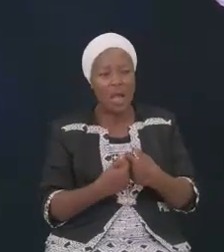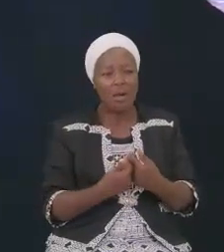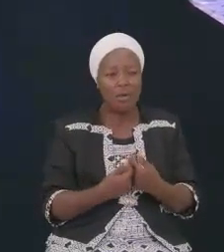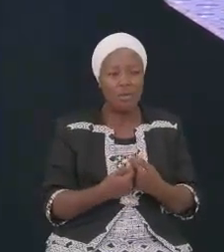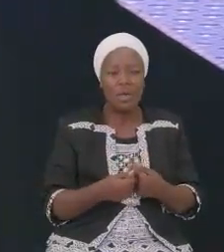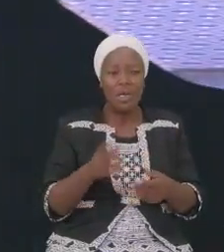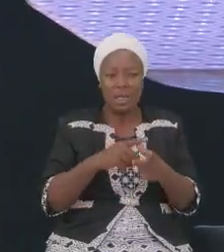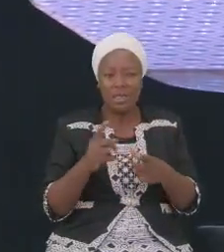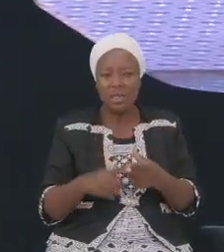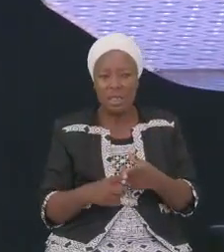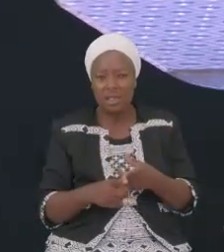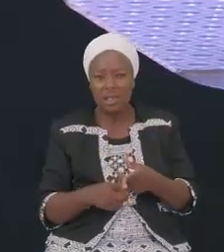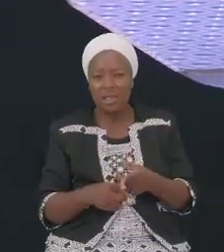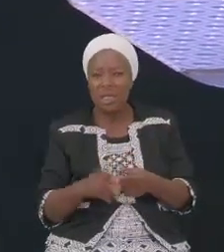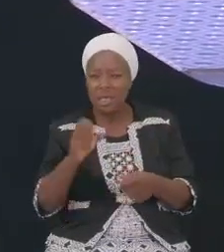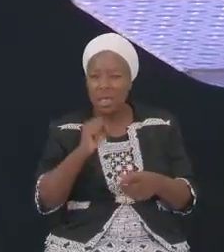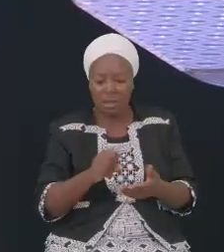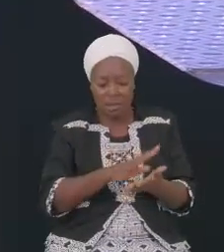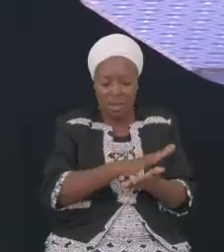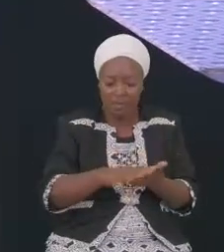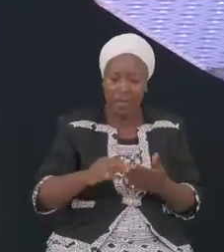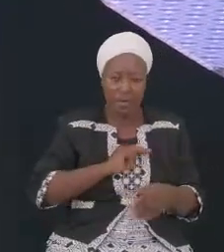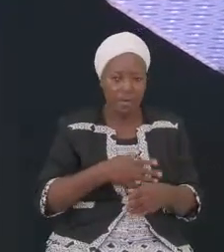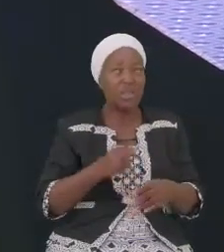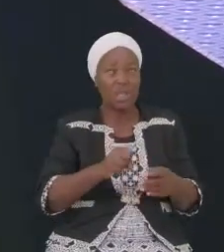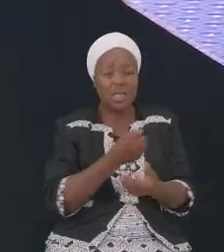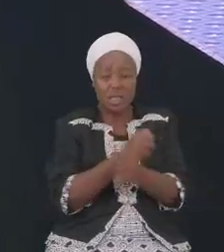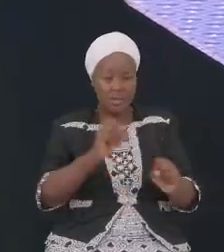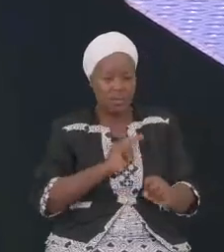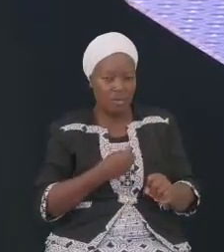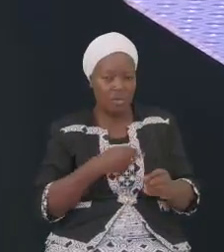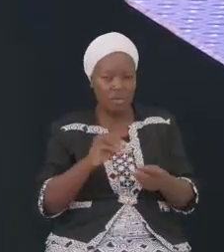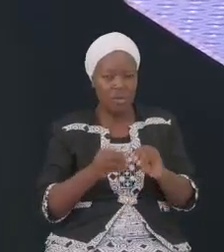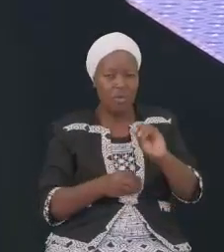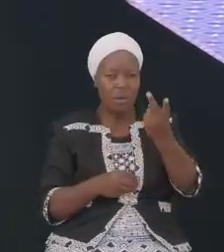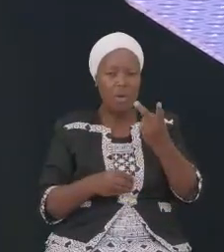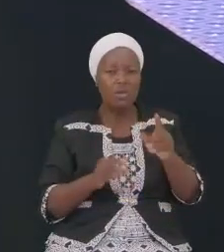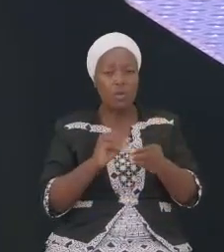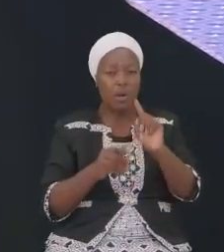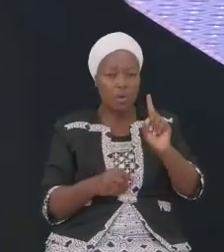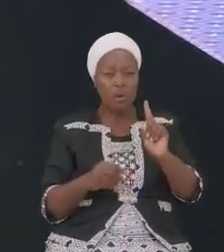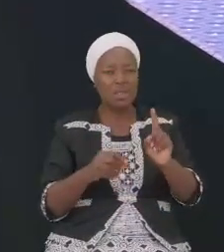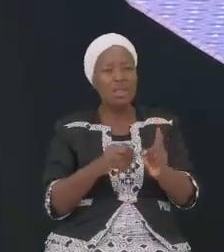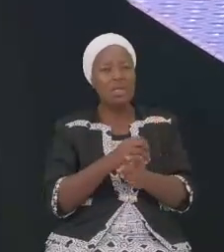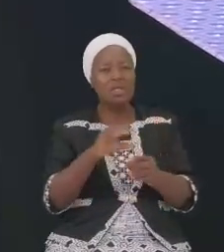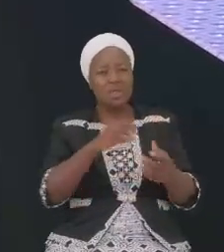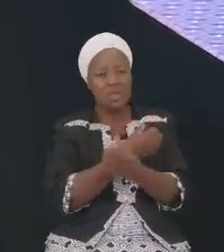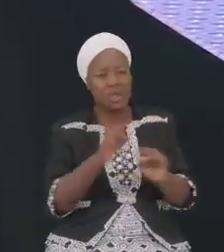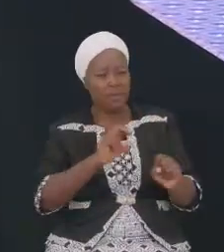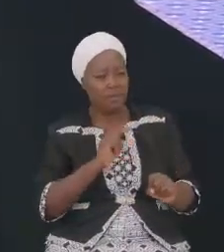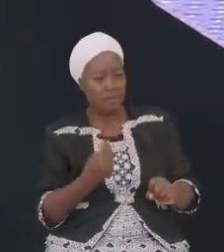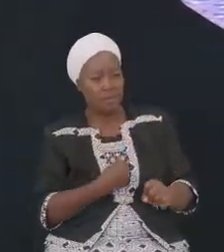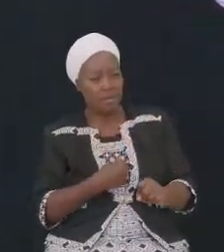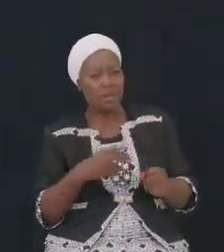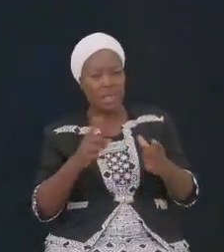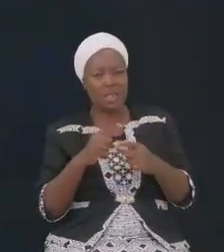us, sanctify us. Number two, he can empower us, envelop us with his power, baptize us in